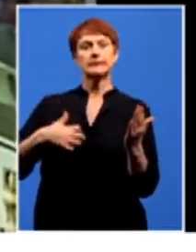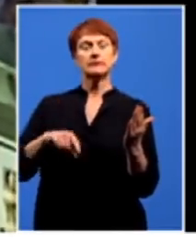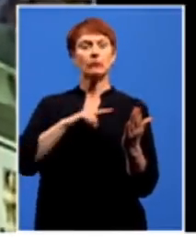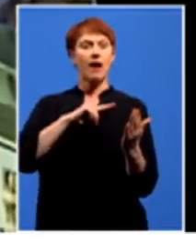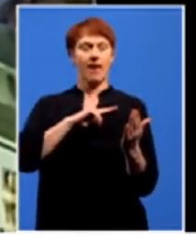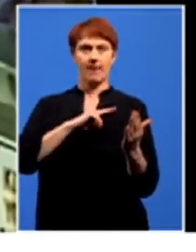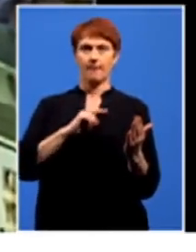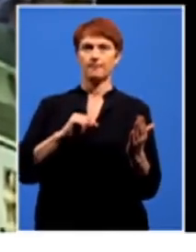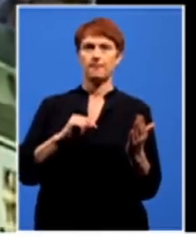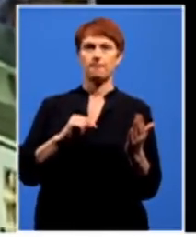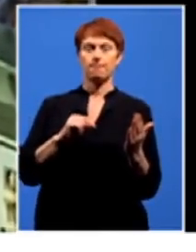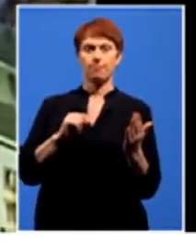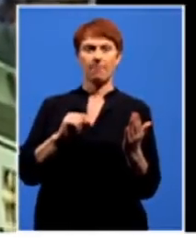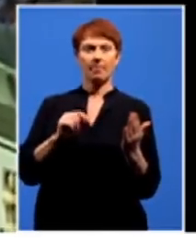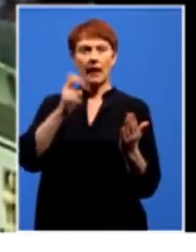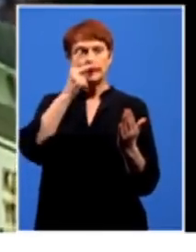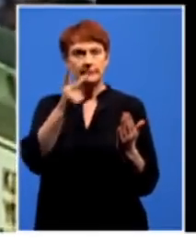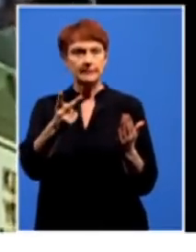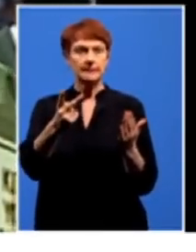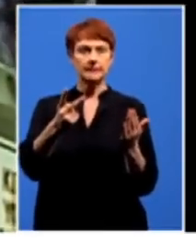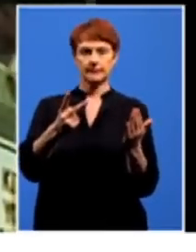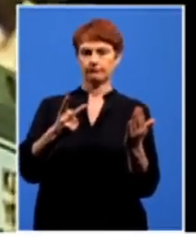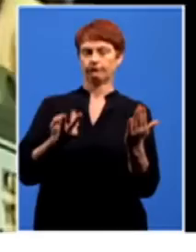2 or 3 young women